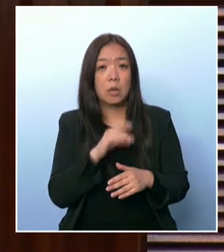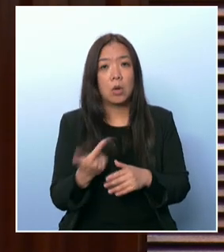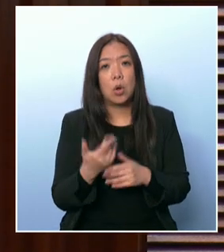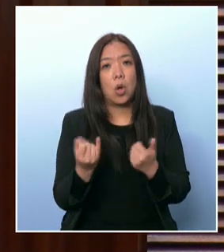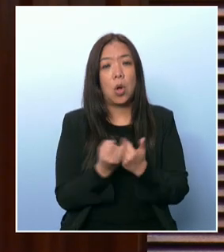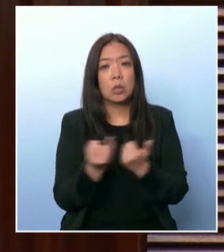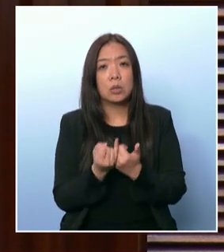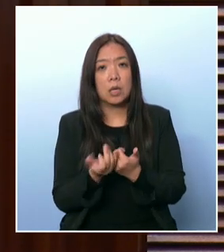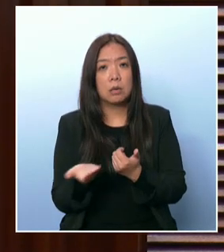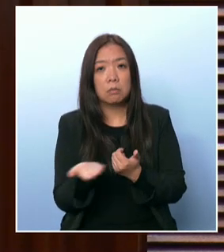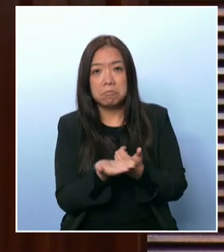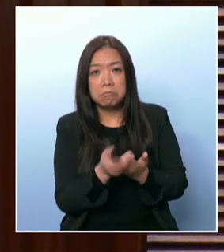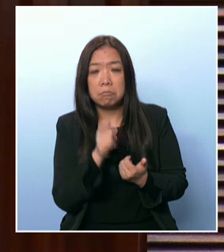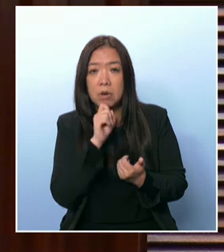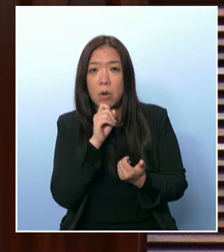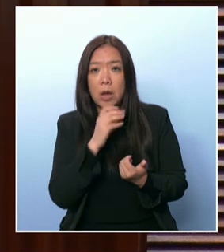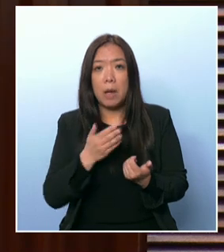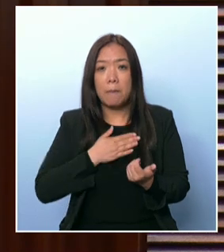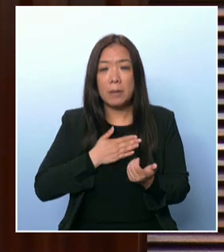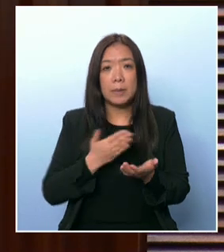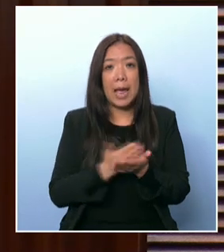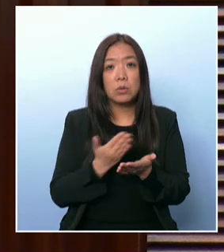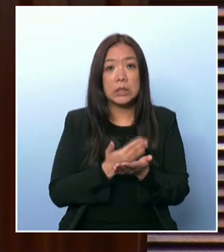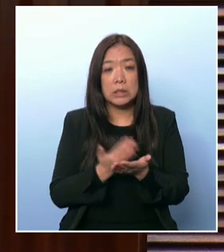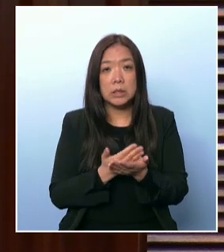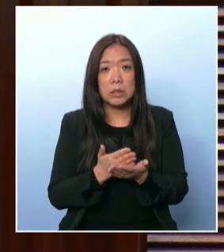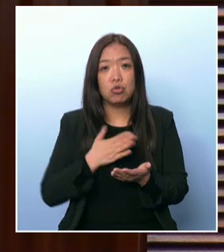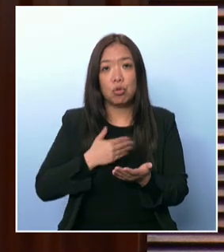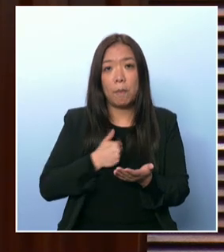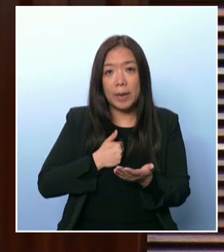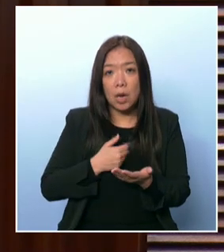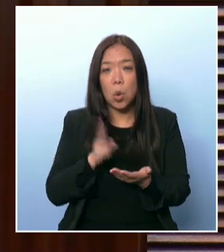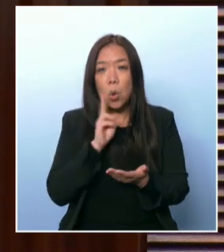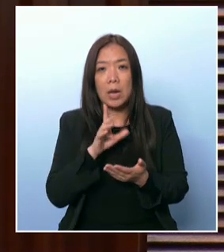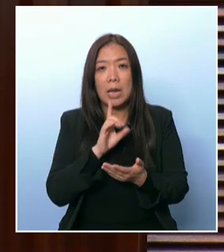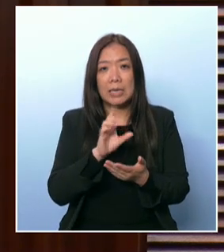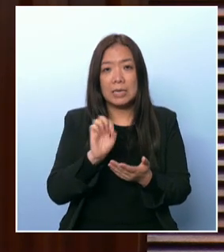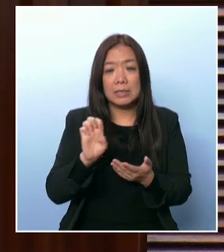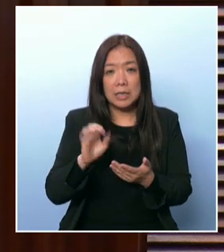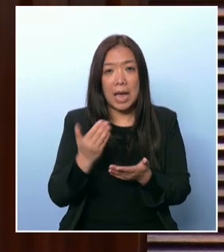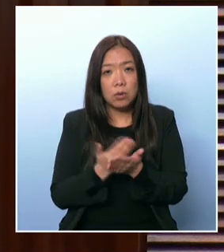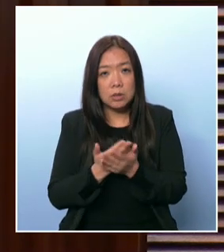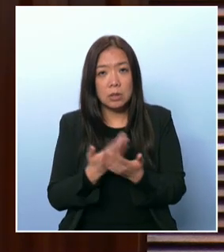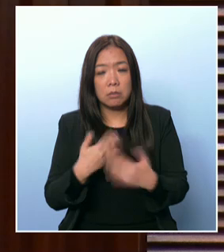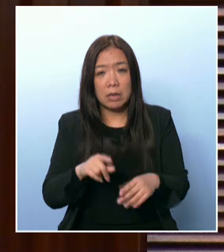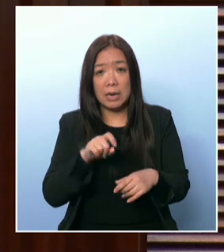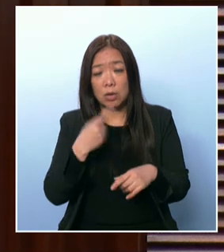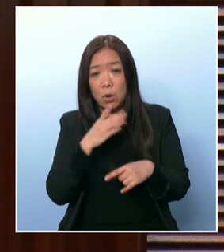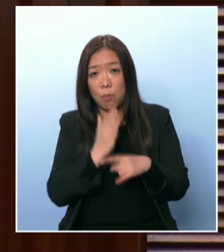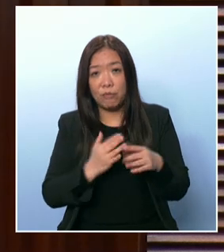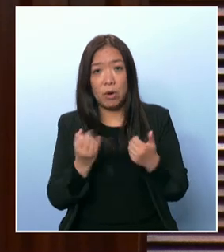asked schools about the reasons. Now, some students were worried about the upcoming